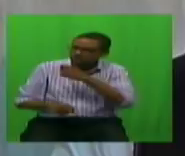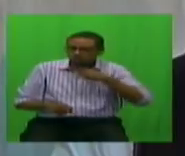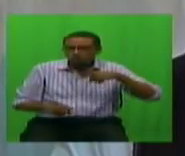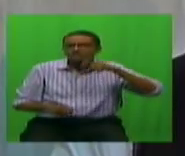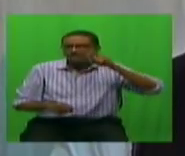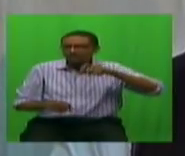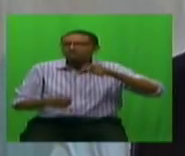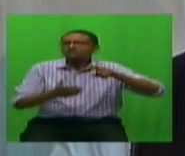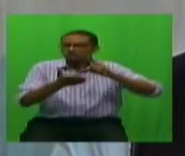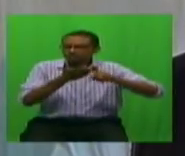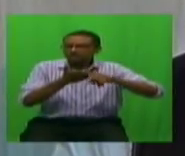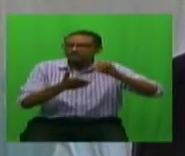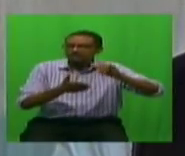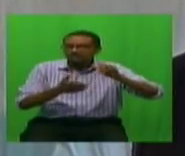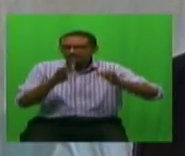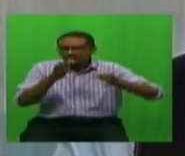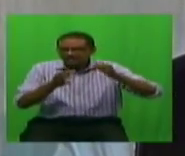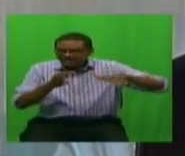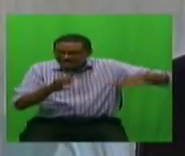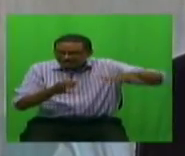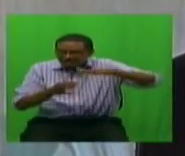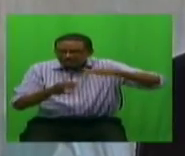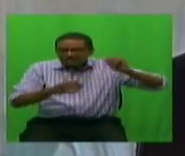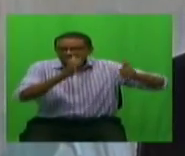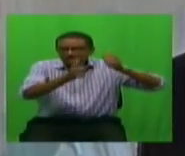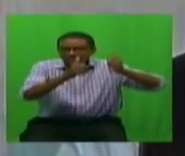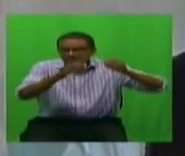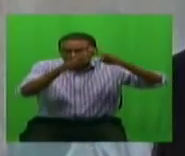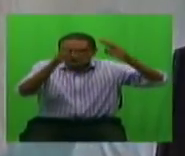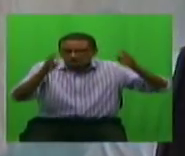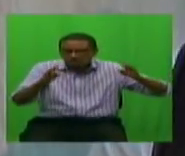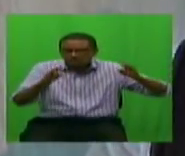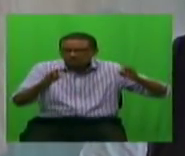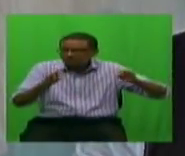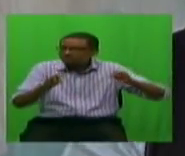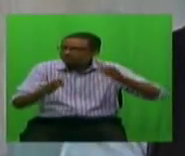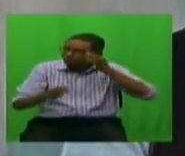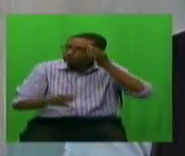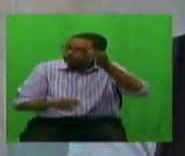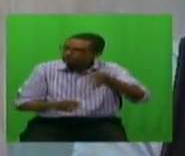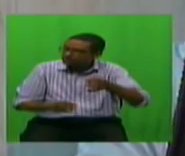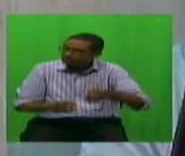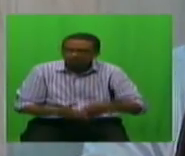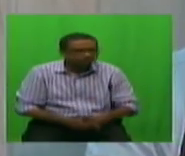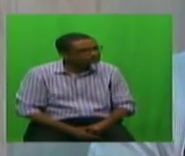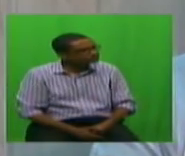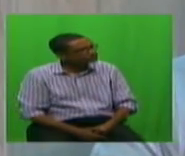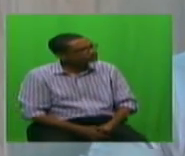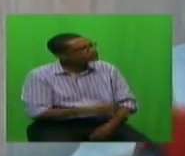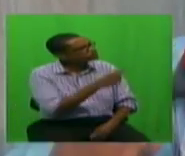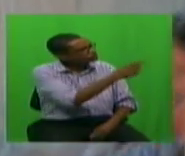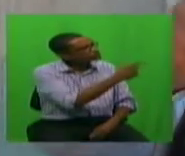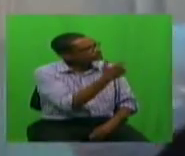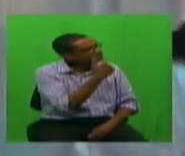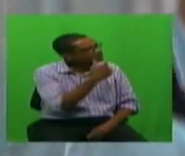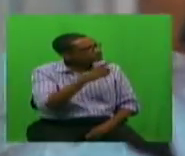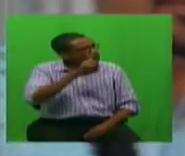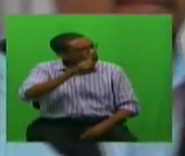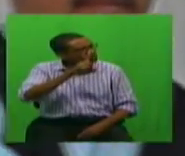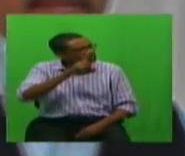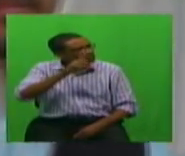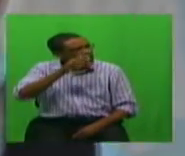forward. Minister, morning. Morning. Minister Colbert, first off, you said that 194